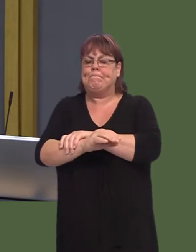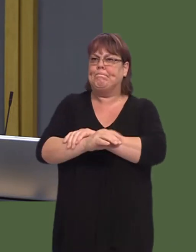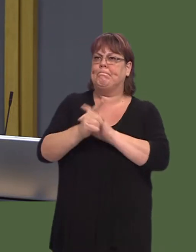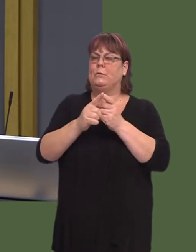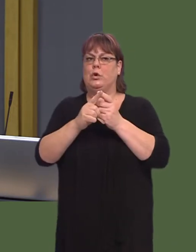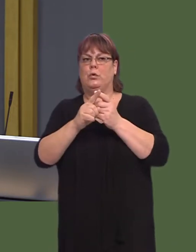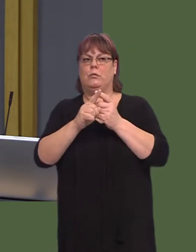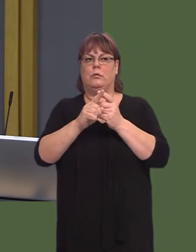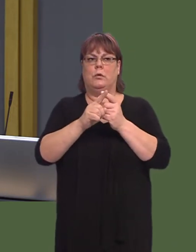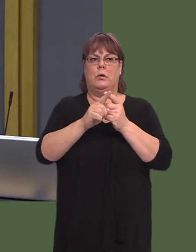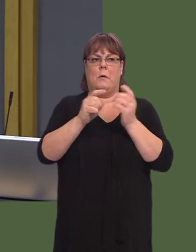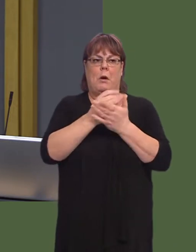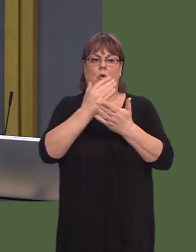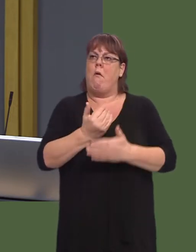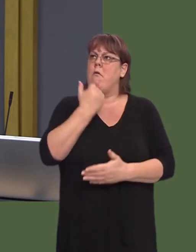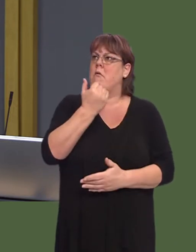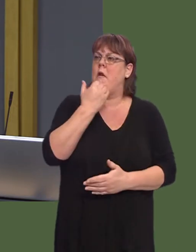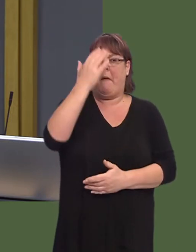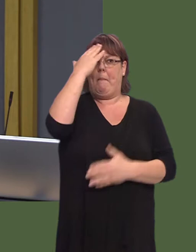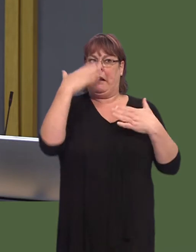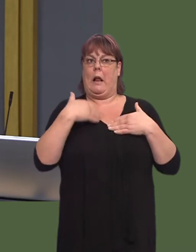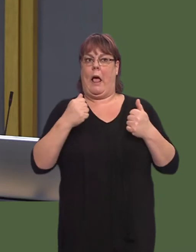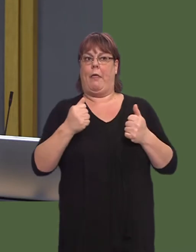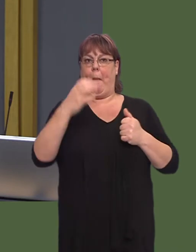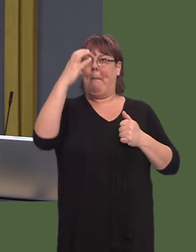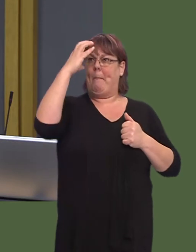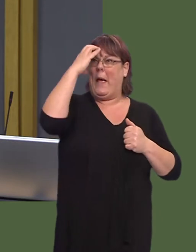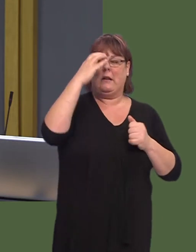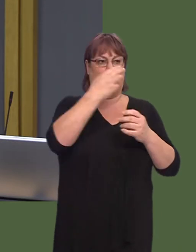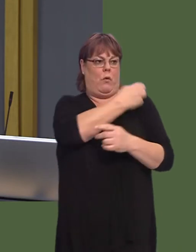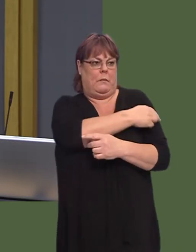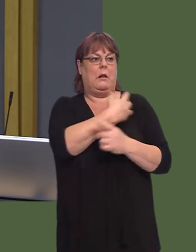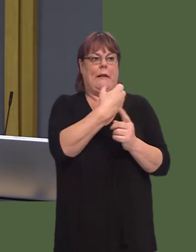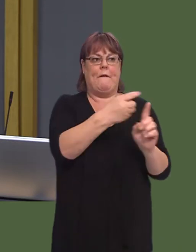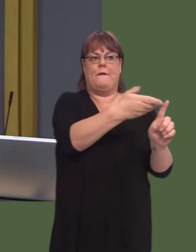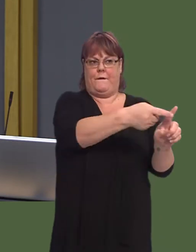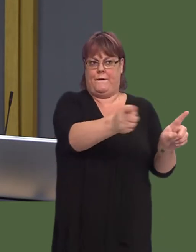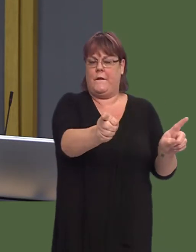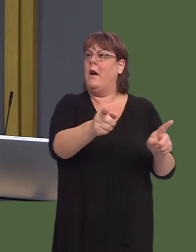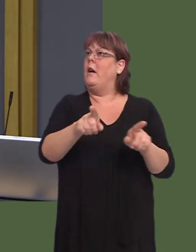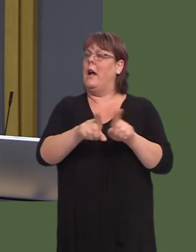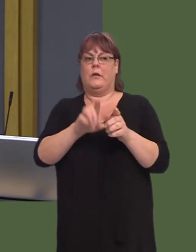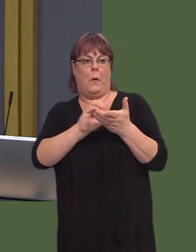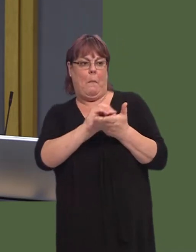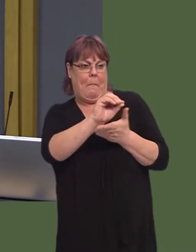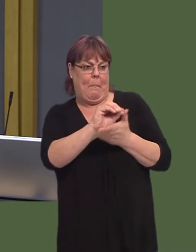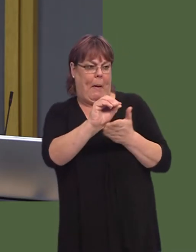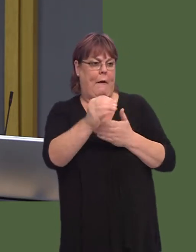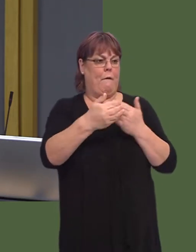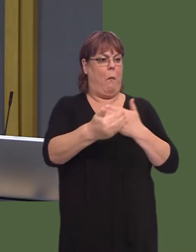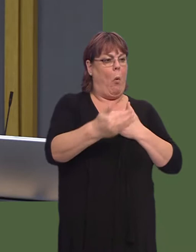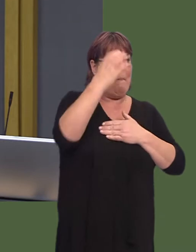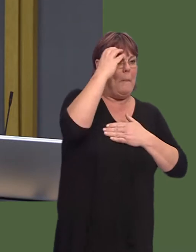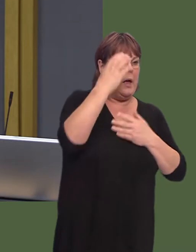address the shortage of mental health beds, not just in North Wales, but throughout the country, and to include investment in beds themselves